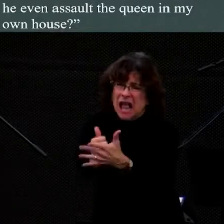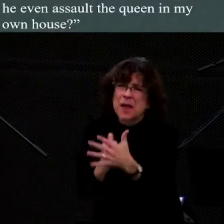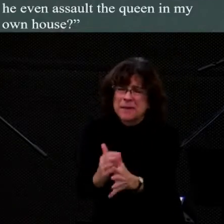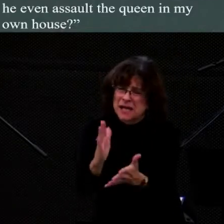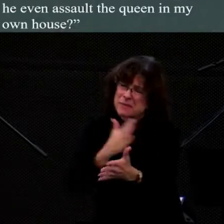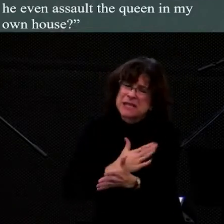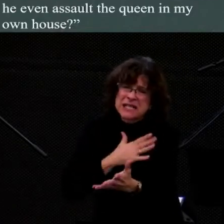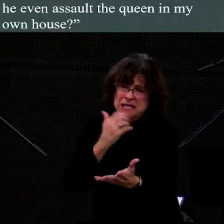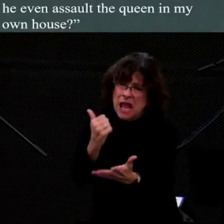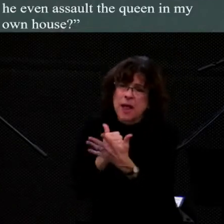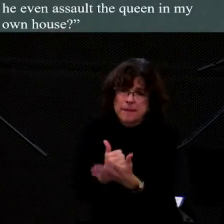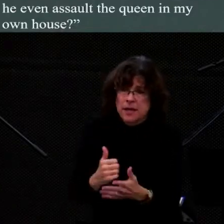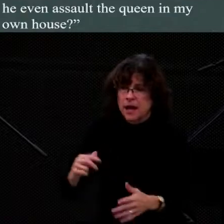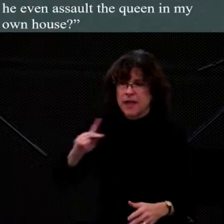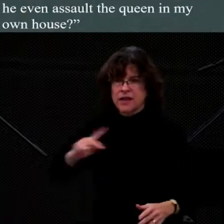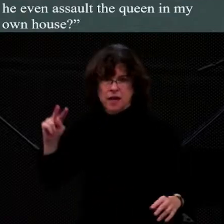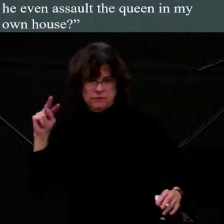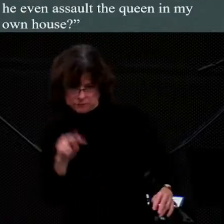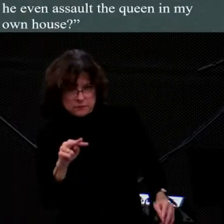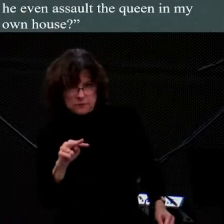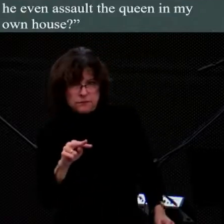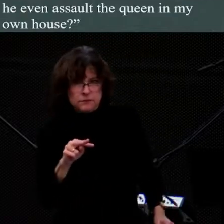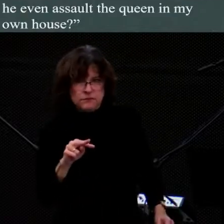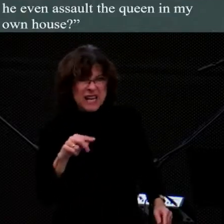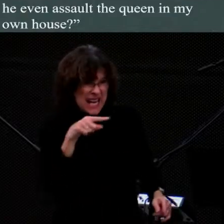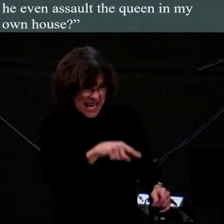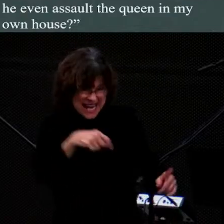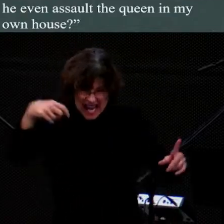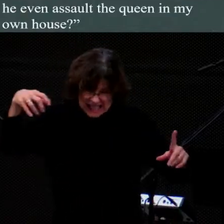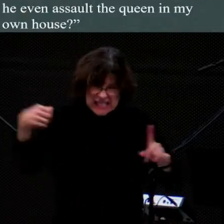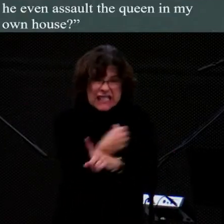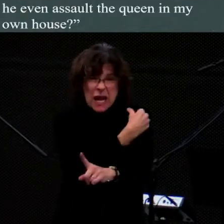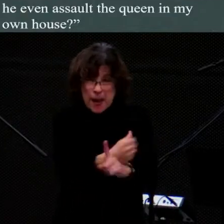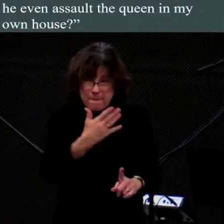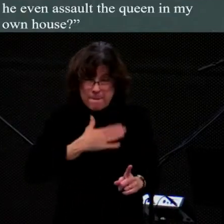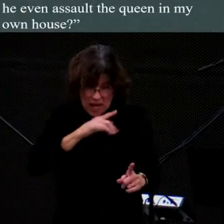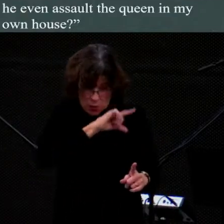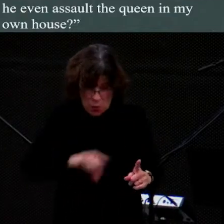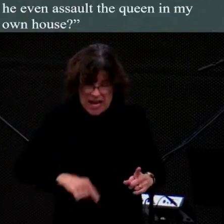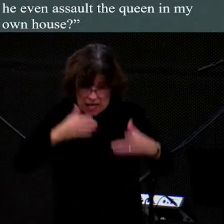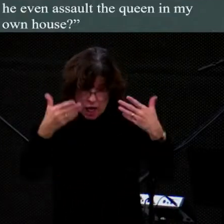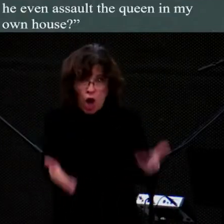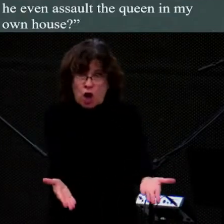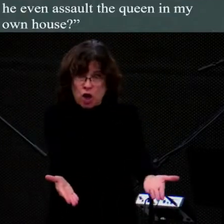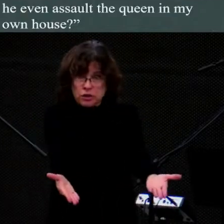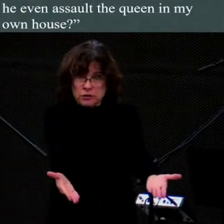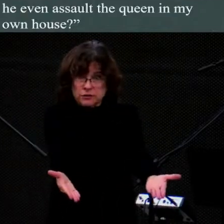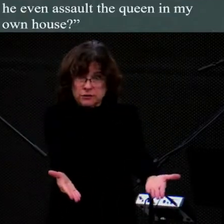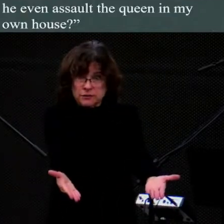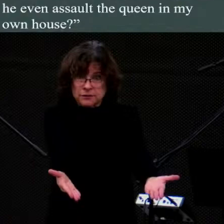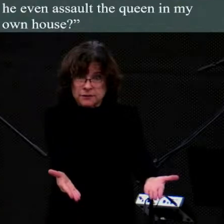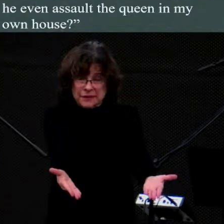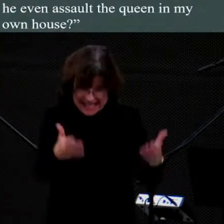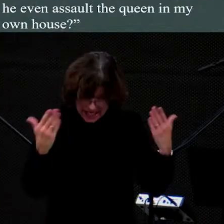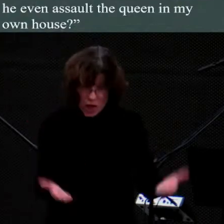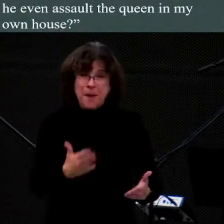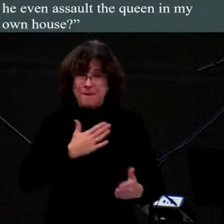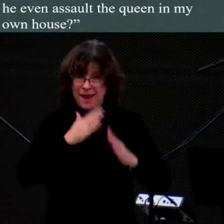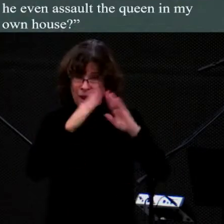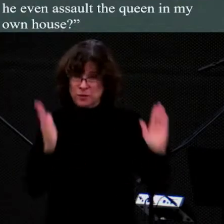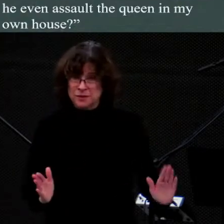Esther was. And the king said, will he even assault the queen in my presence? In my own